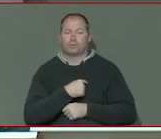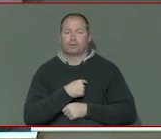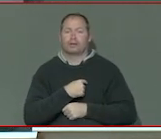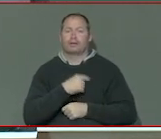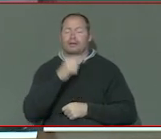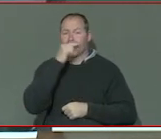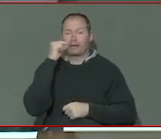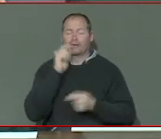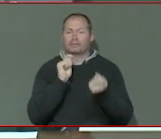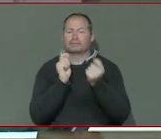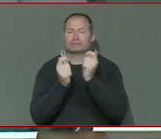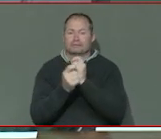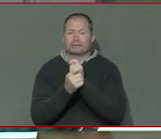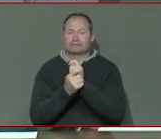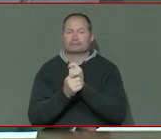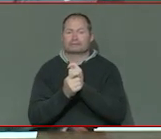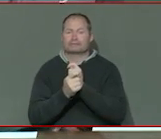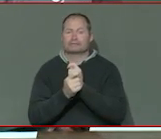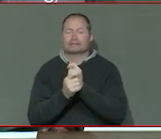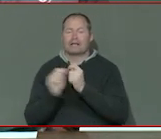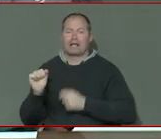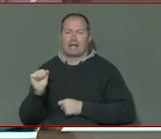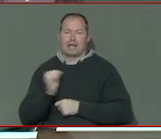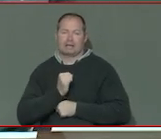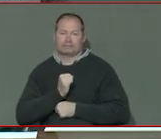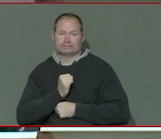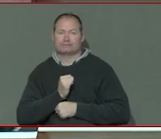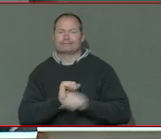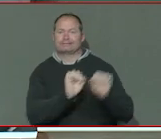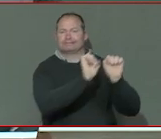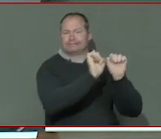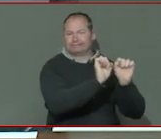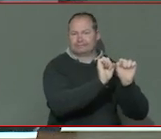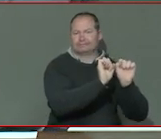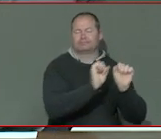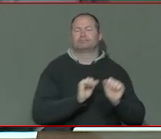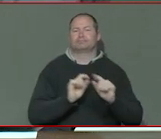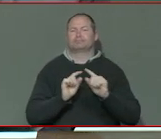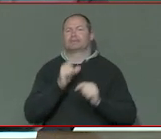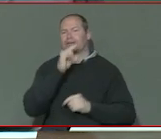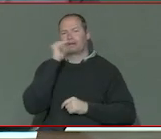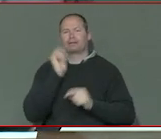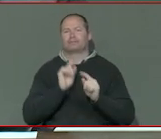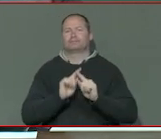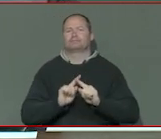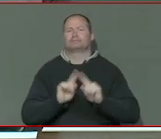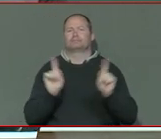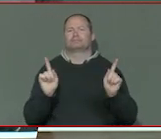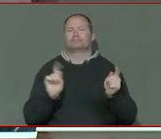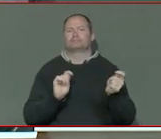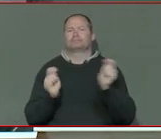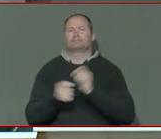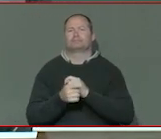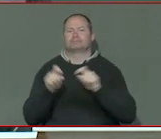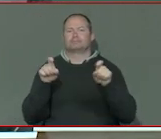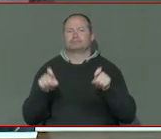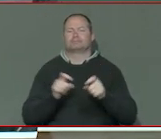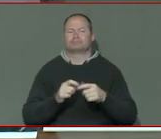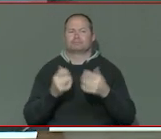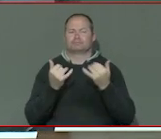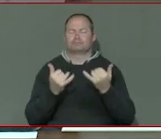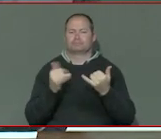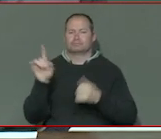you will see it's actually much easier. So let's look at it. They say, a statement received from creditor Cairo